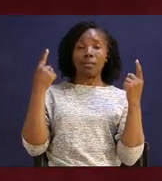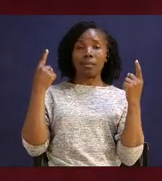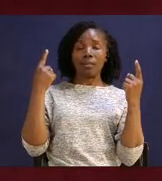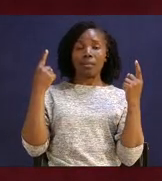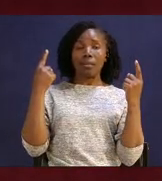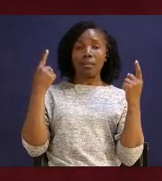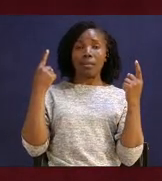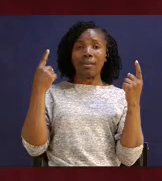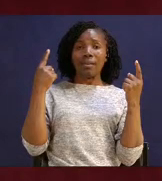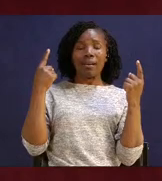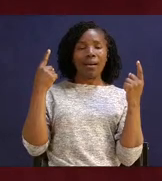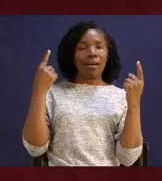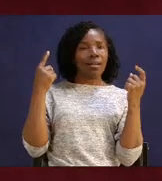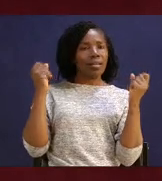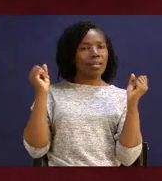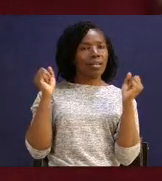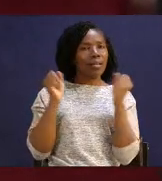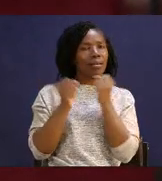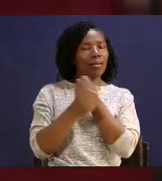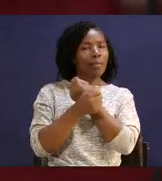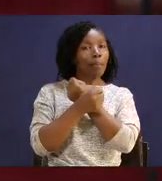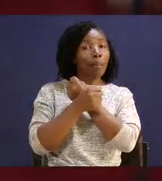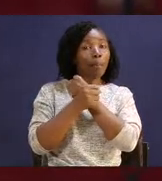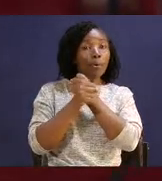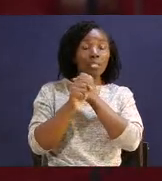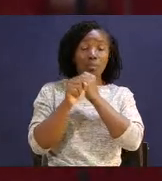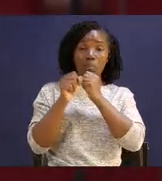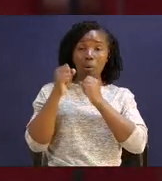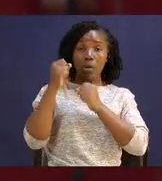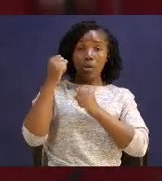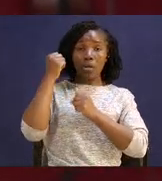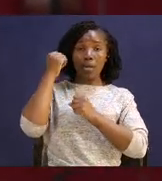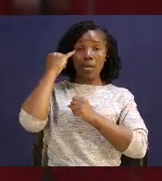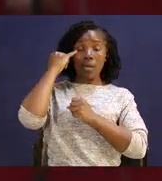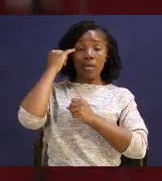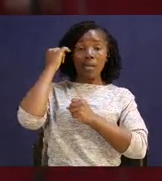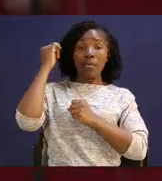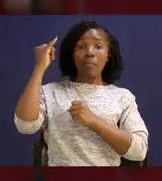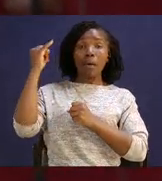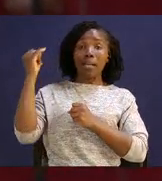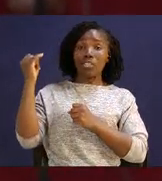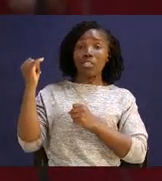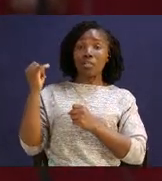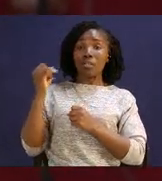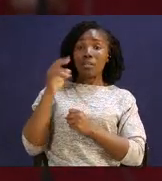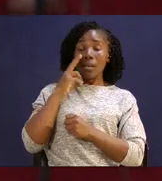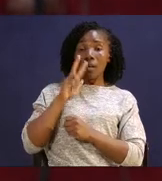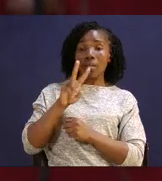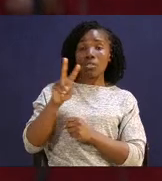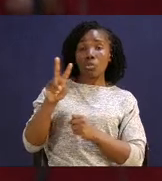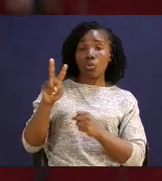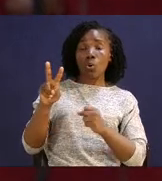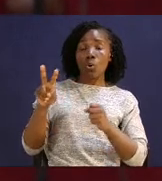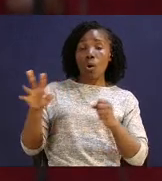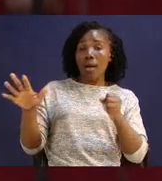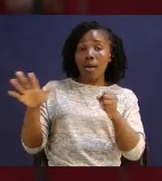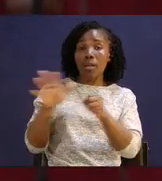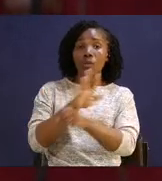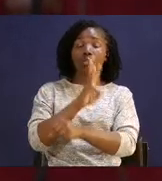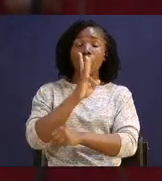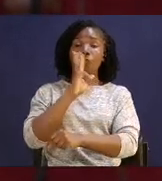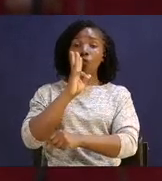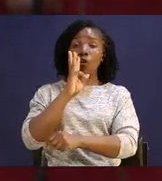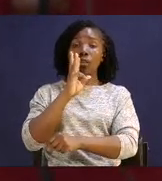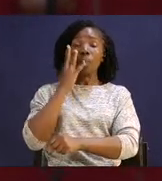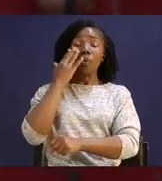I could not imagine there was so much water, because a lot of the water I used to see was Nairobi River.